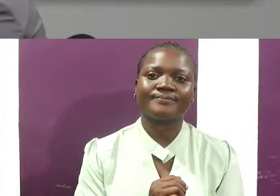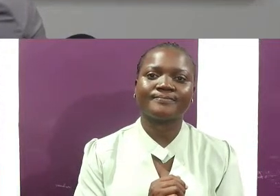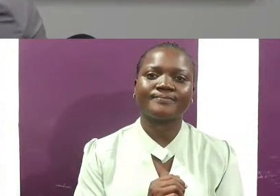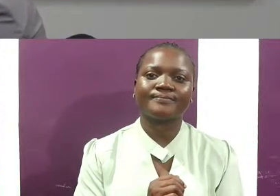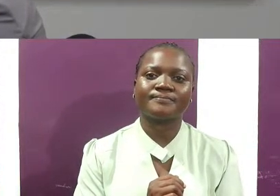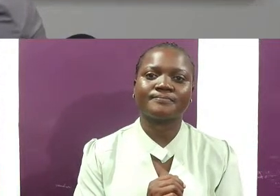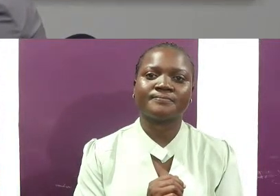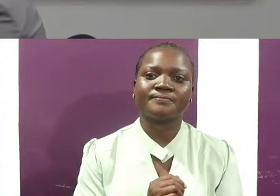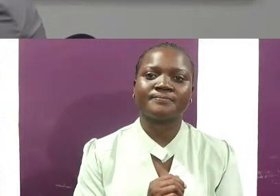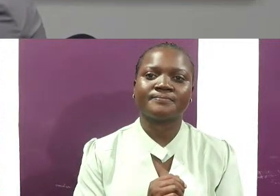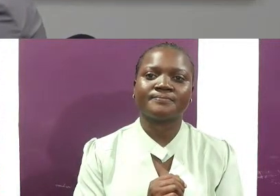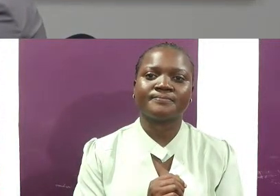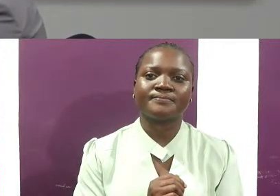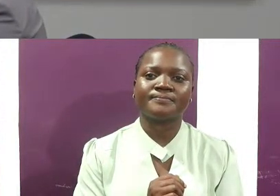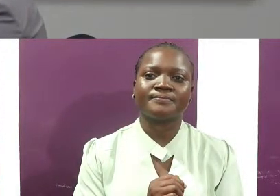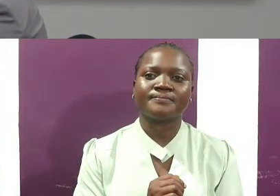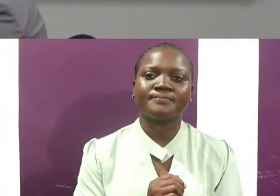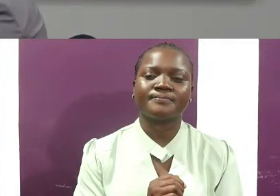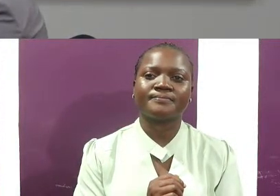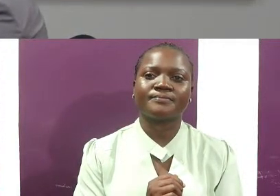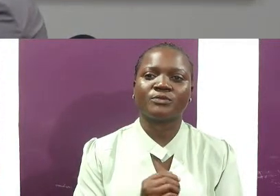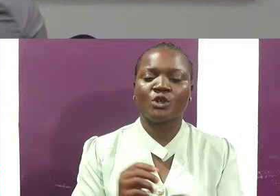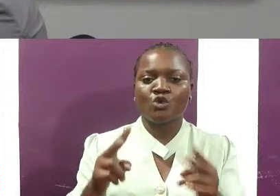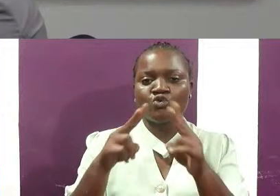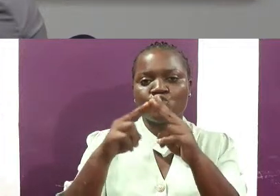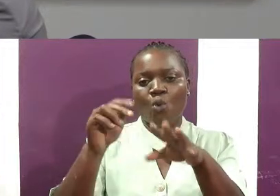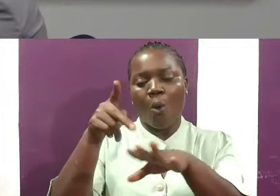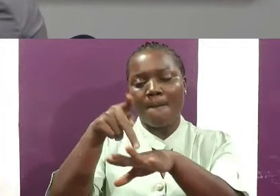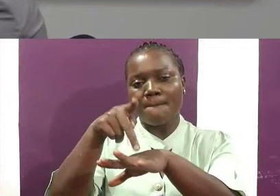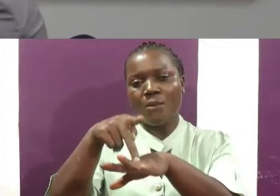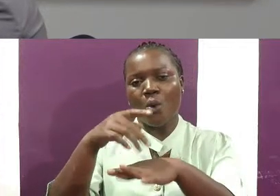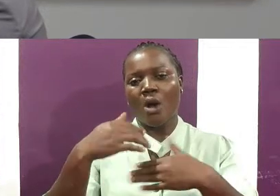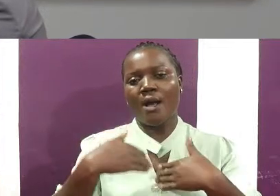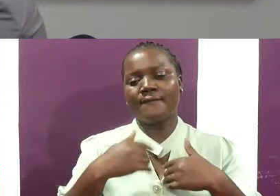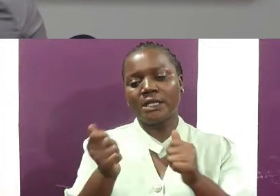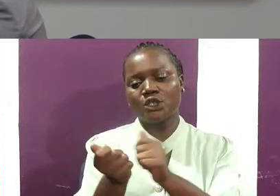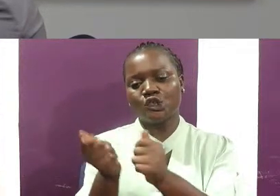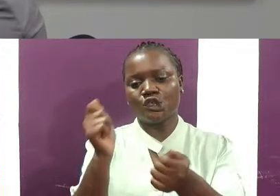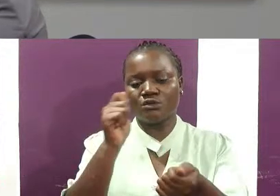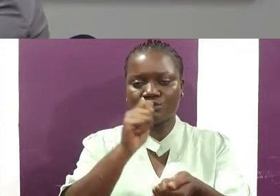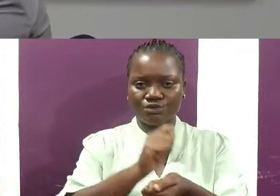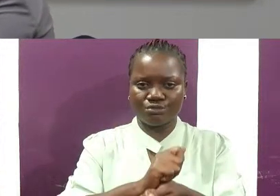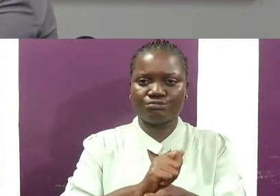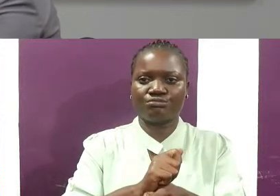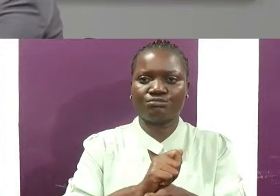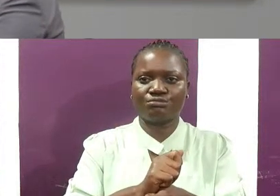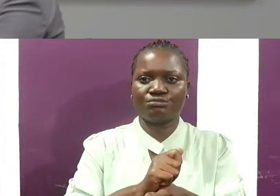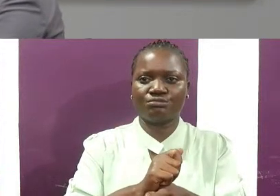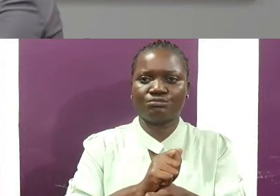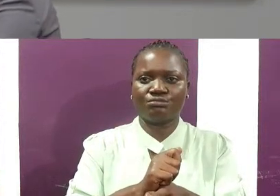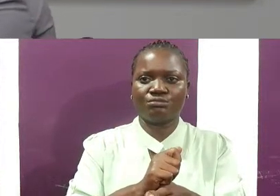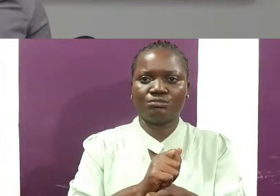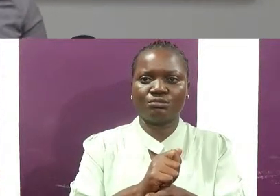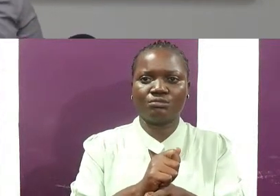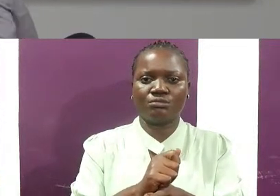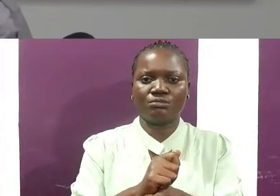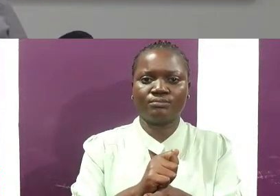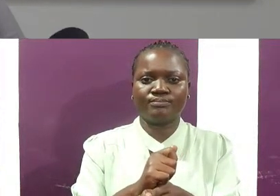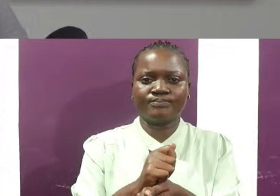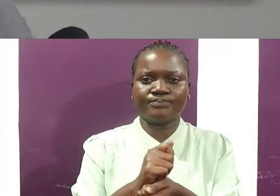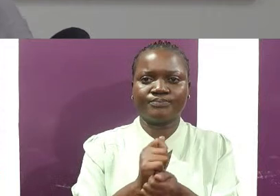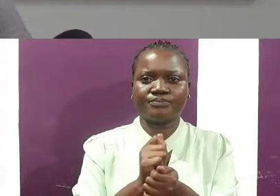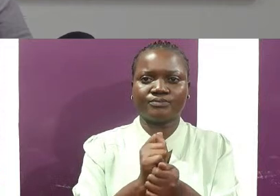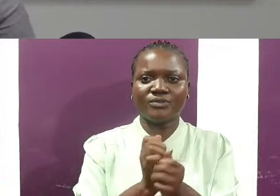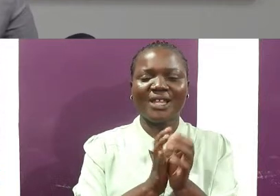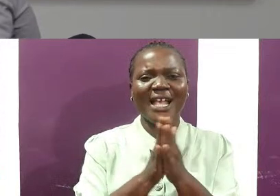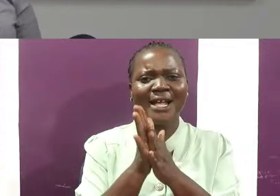massive issue. They would issue. Have run away, yeah. And so Paul had to change, and Paul did change. And they thought, and here's interesting thing that I need to